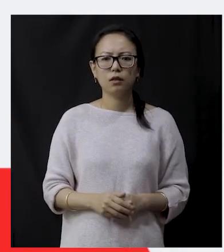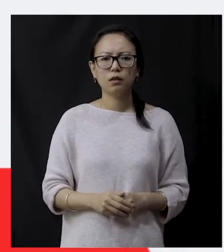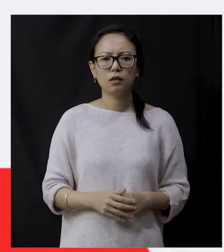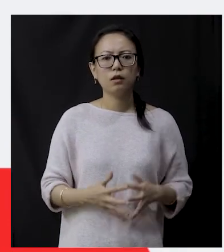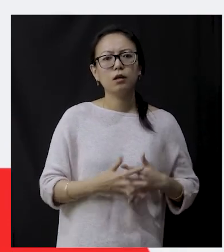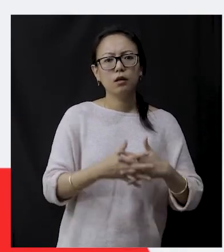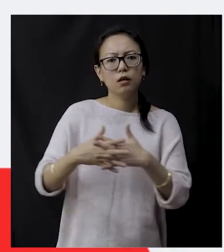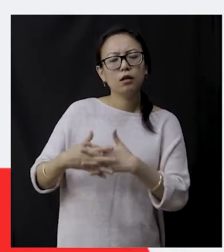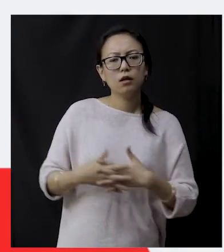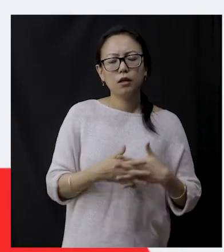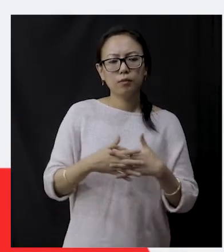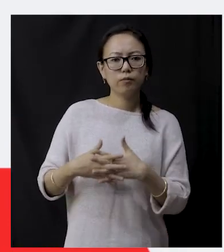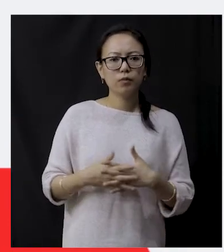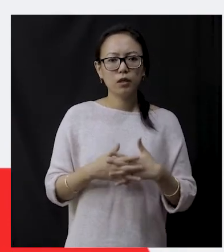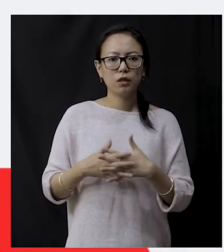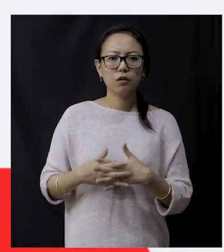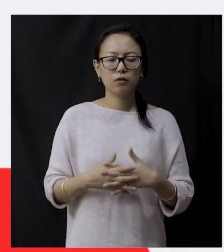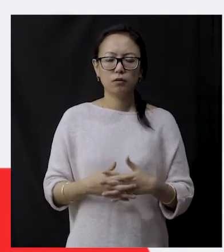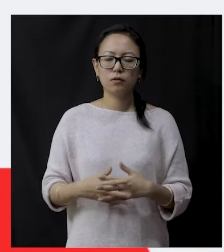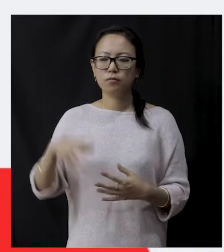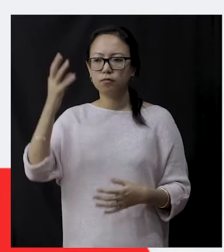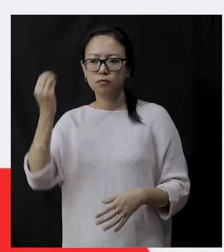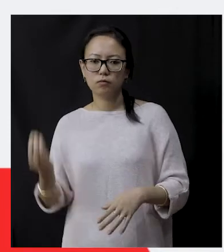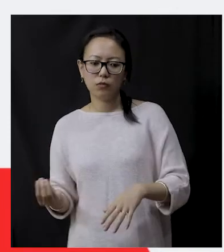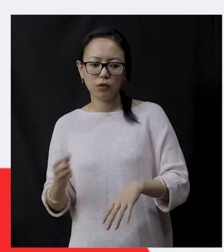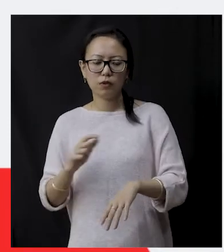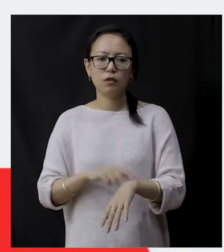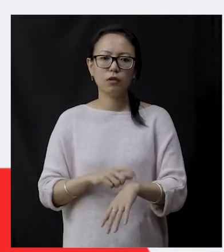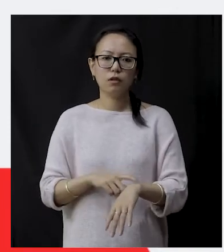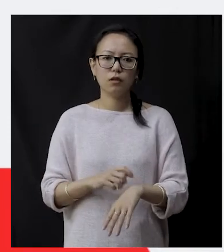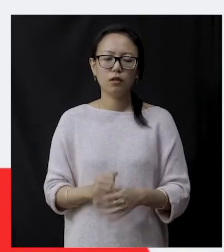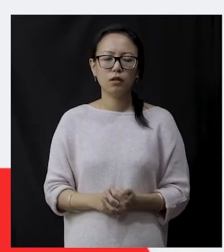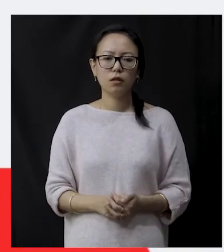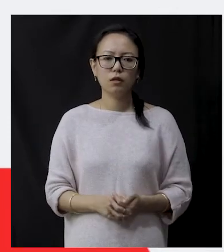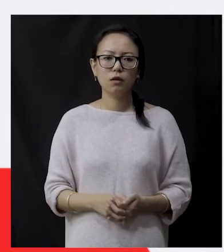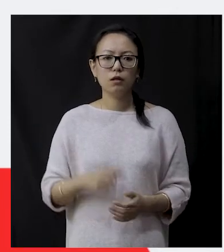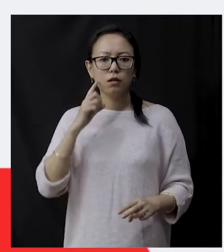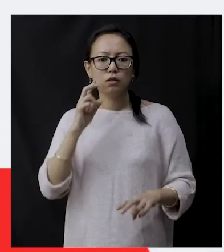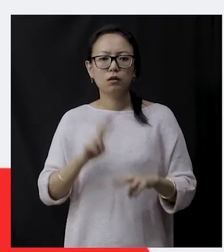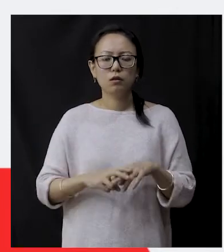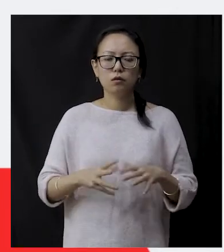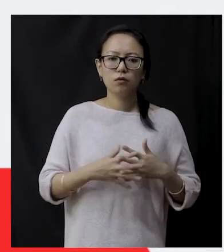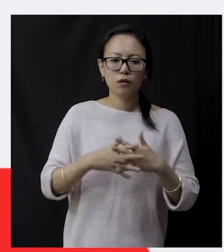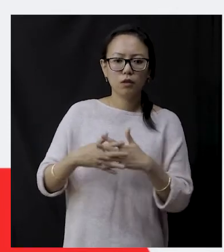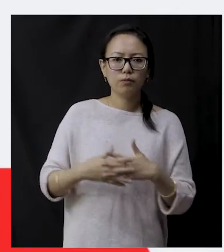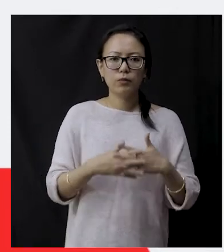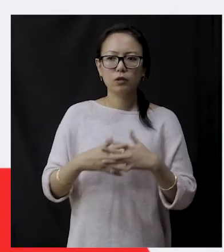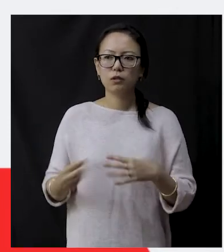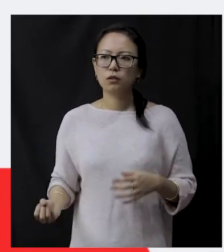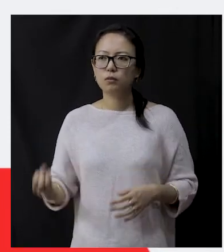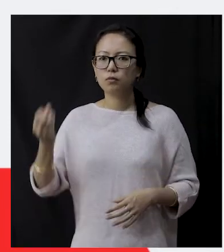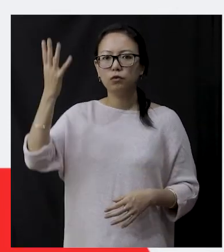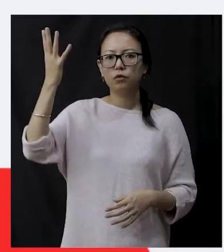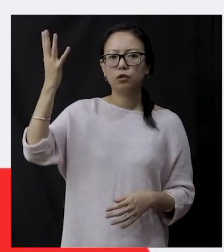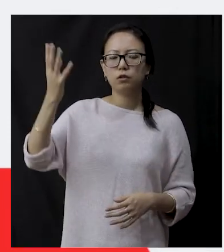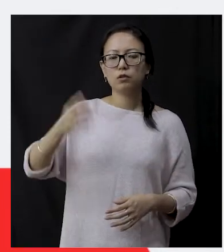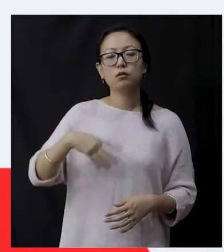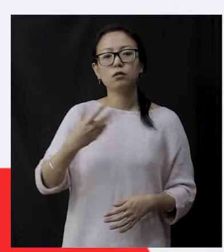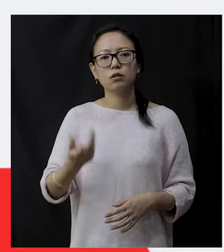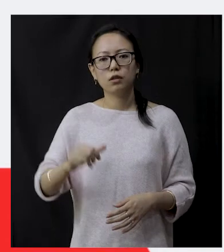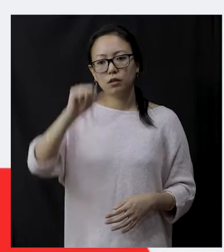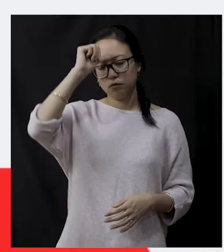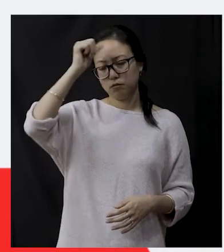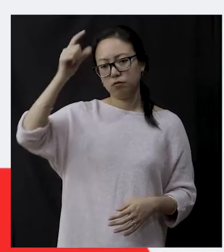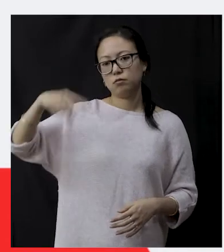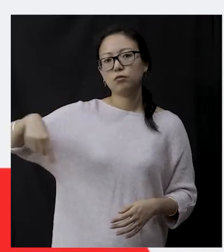experiencing night. And when they experience day, will be experiencing the night. Okay? And this day